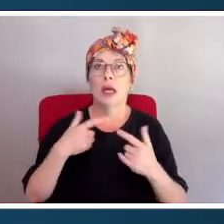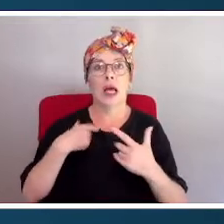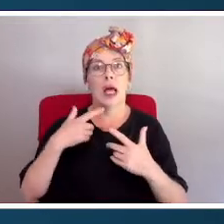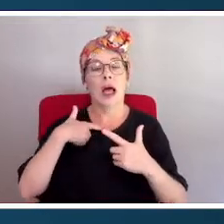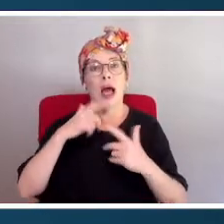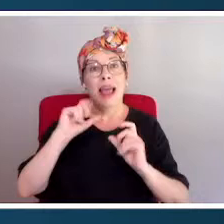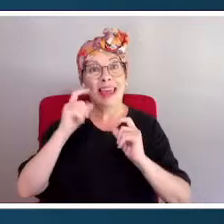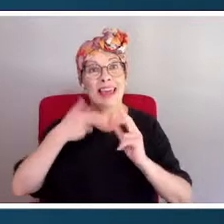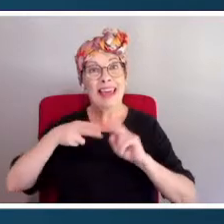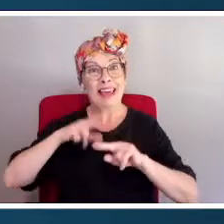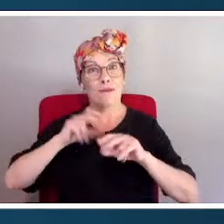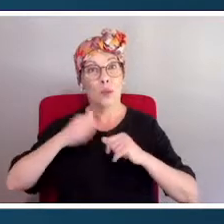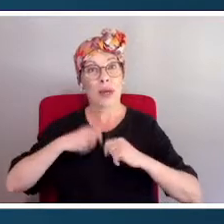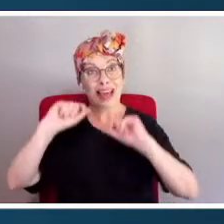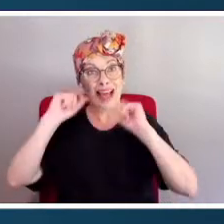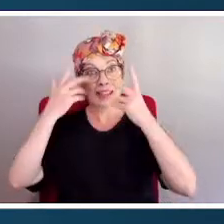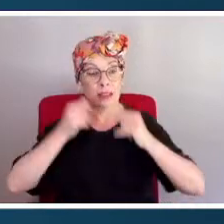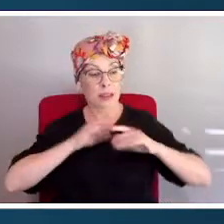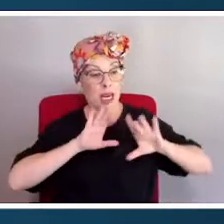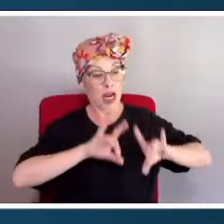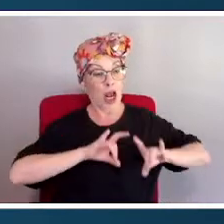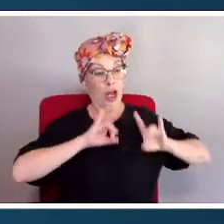shared region in the world.